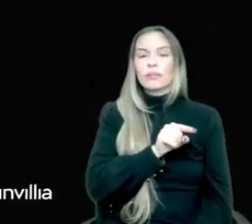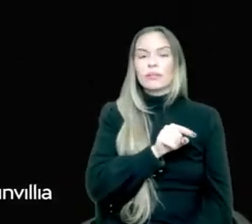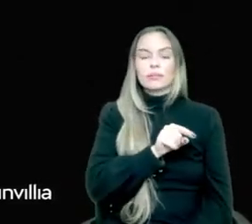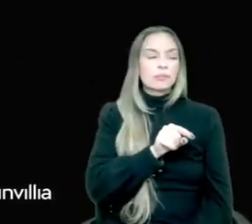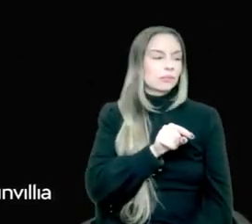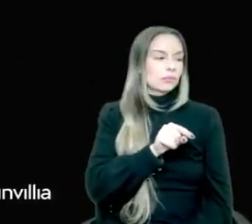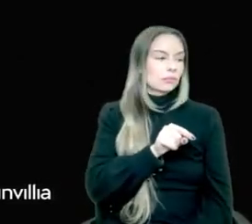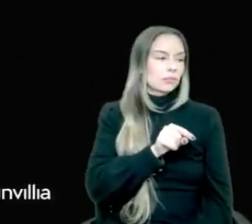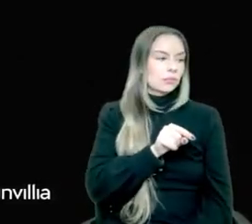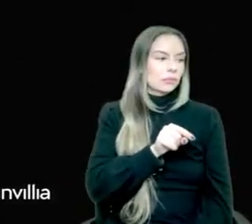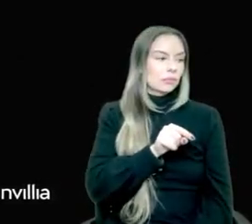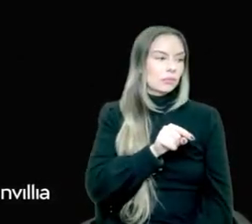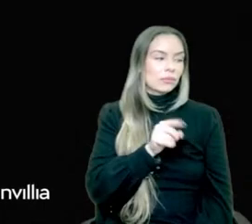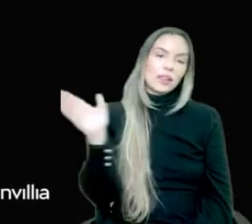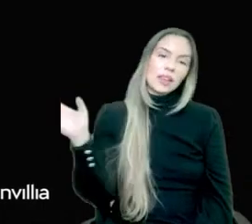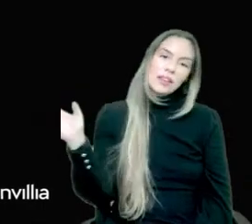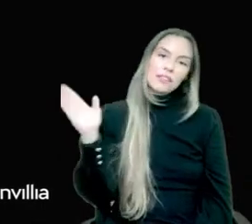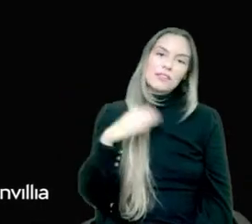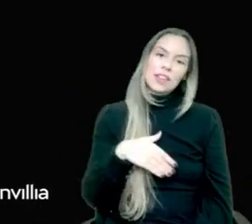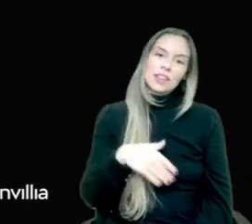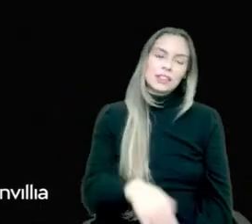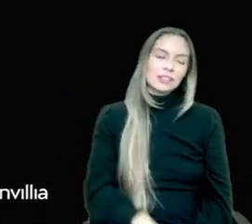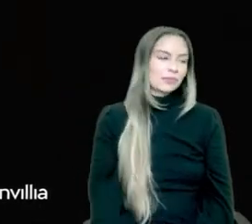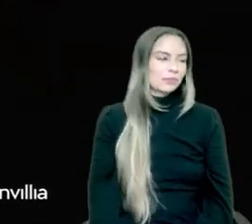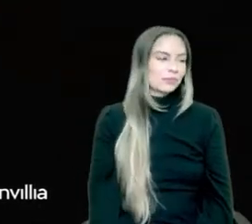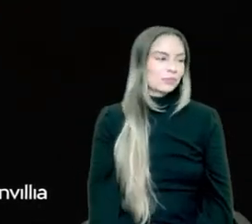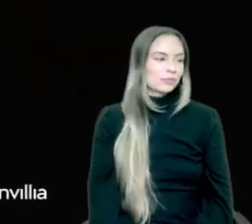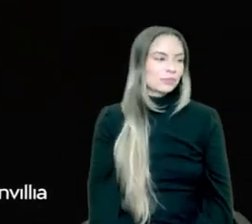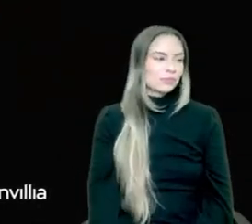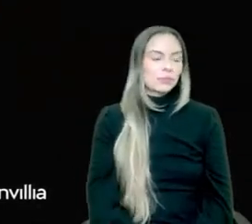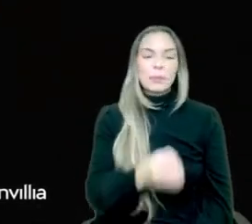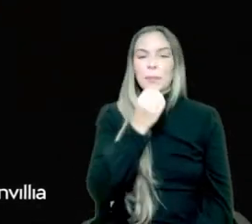come here, buddy. Welcome. That